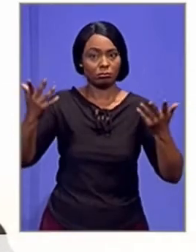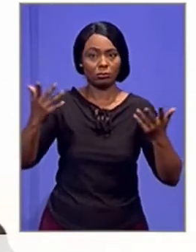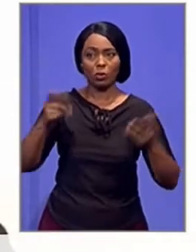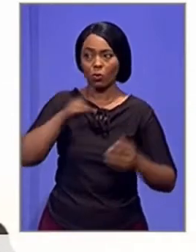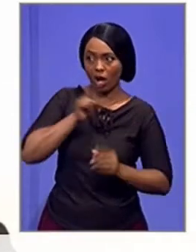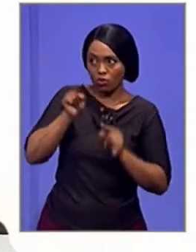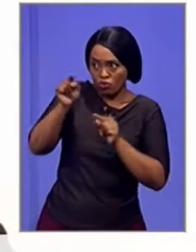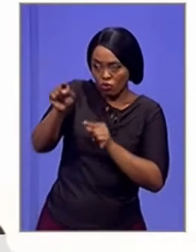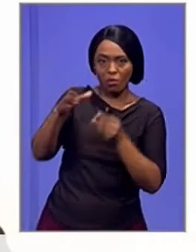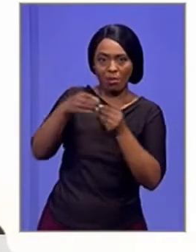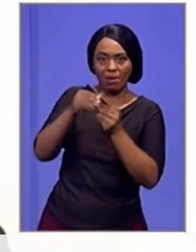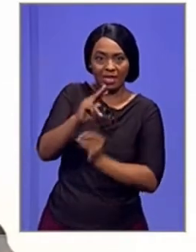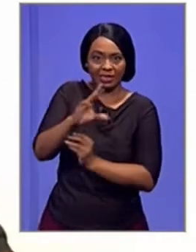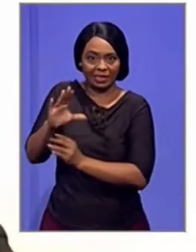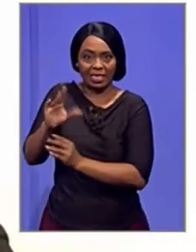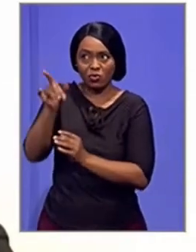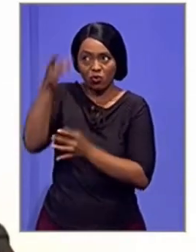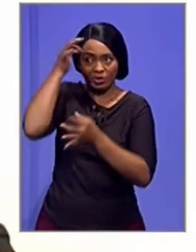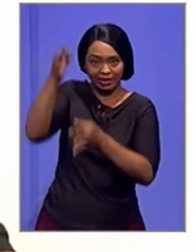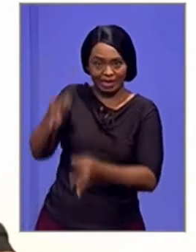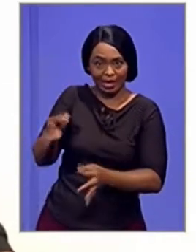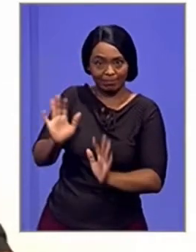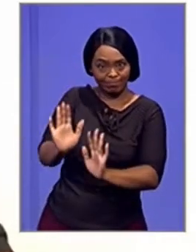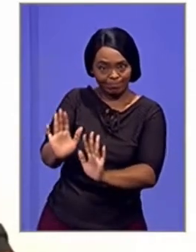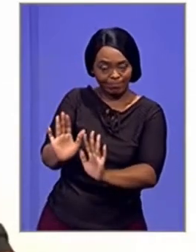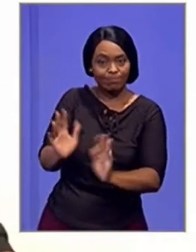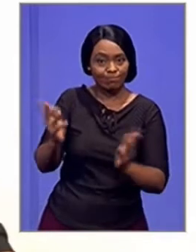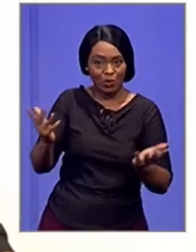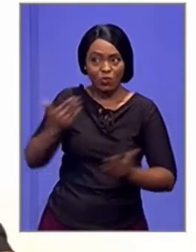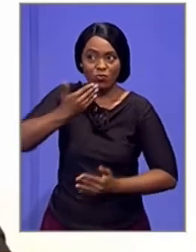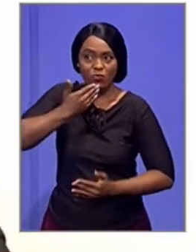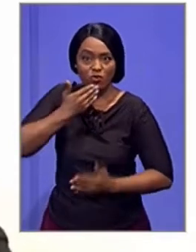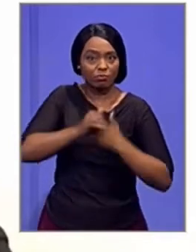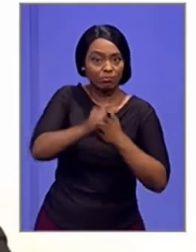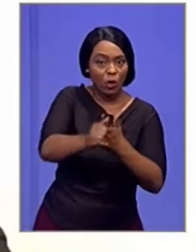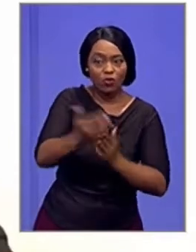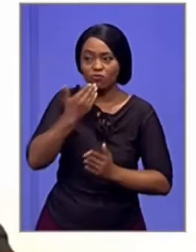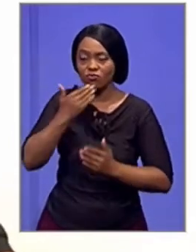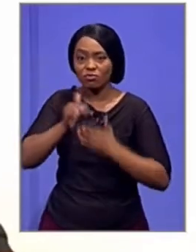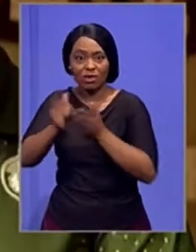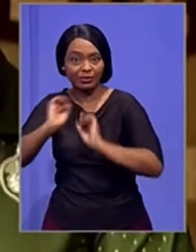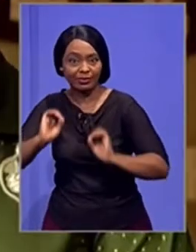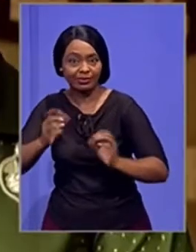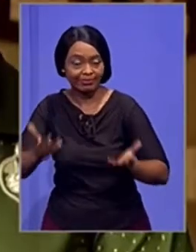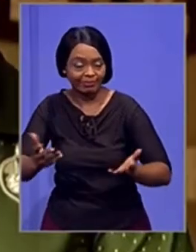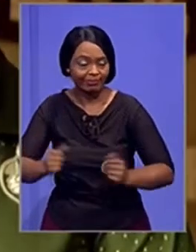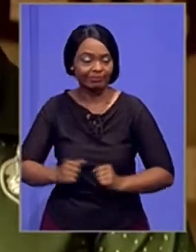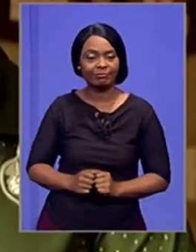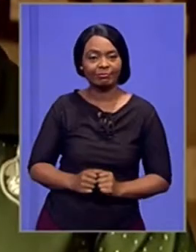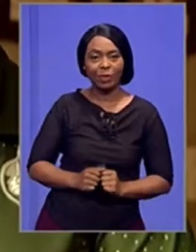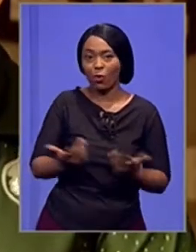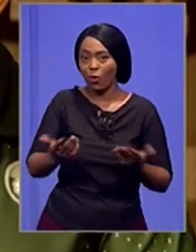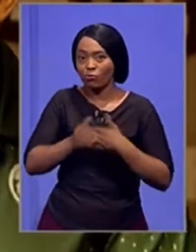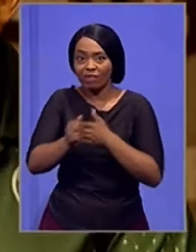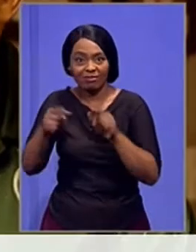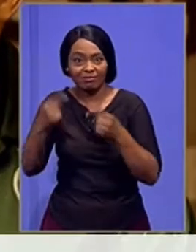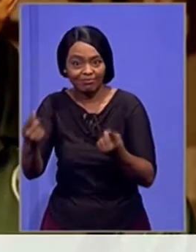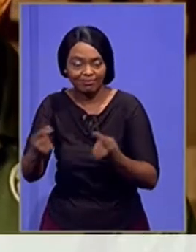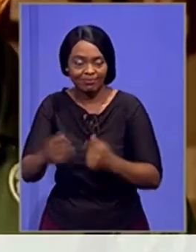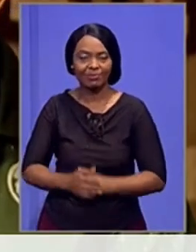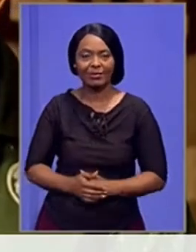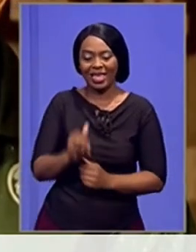a ANC le tsang ditshwetso go ke mango tshwantseng a eme ke mango sa tshwanang go ema. Nyanga ke buikane ANC